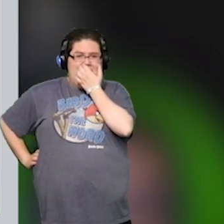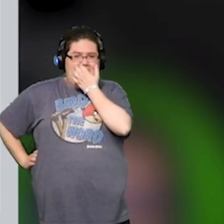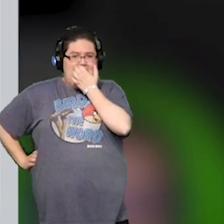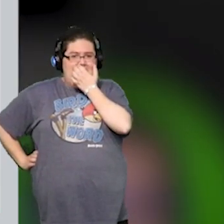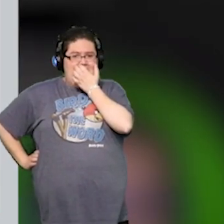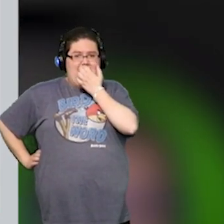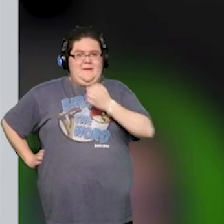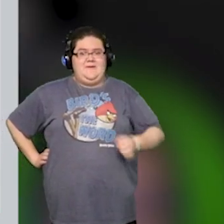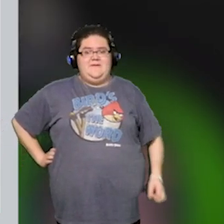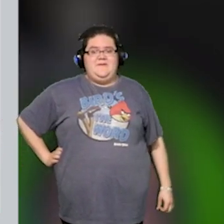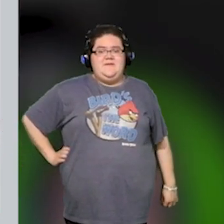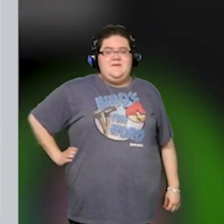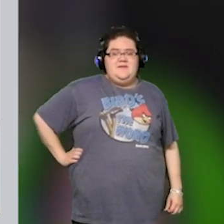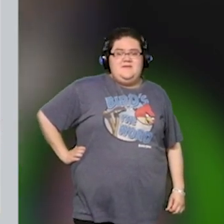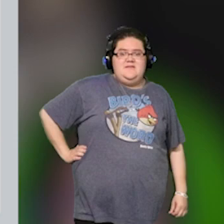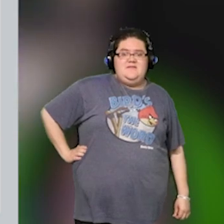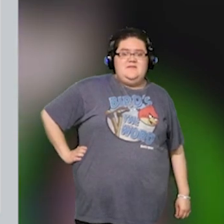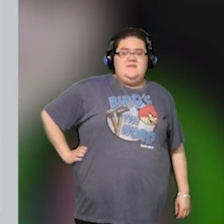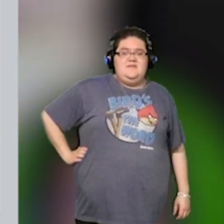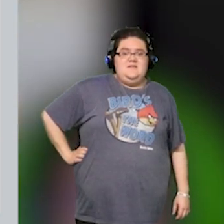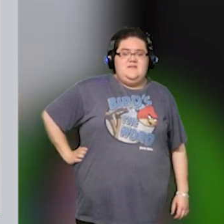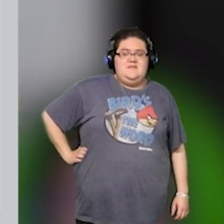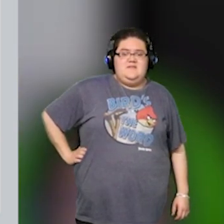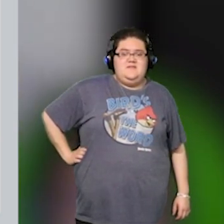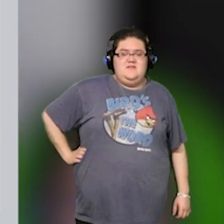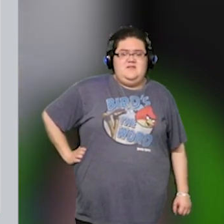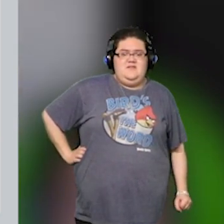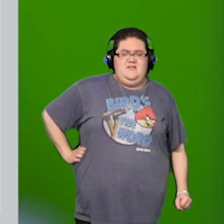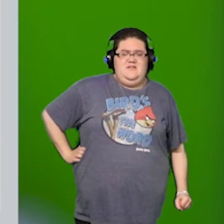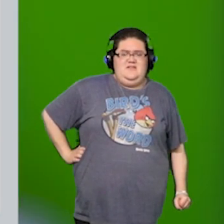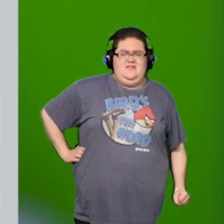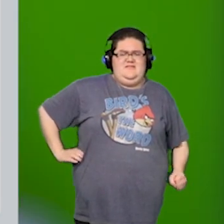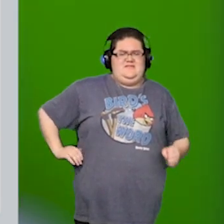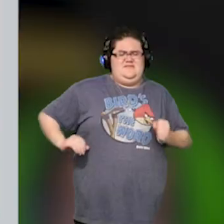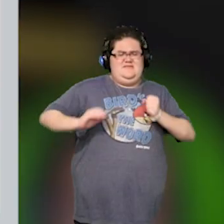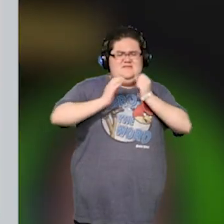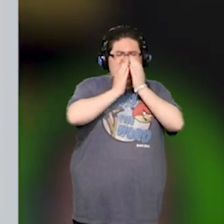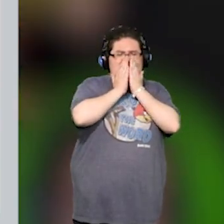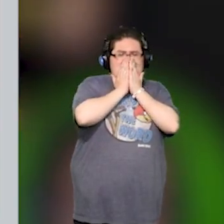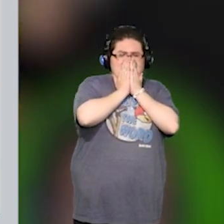that's the thing, like, they're obviously trying to fake it, but like, these are just ones where they just like, look at that!